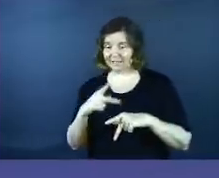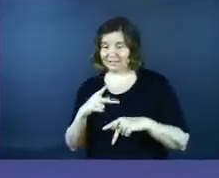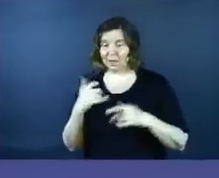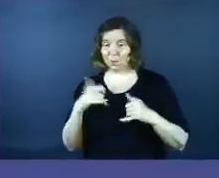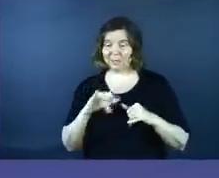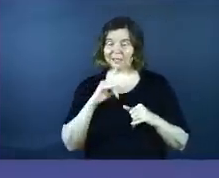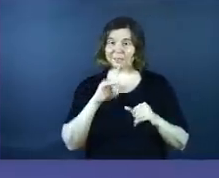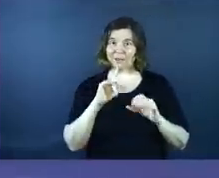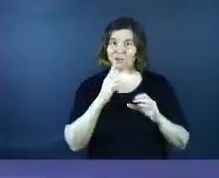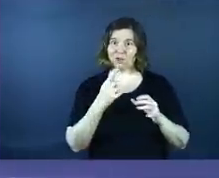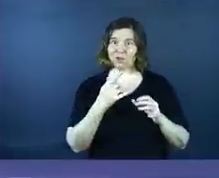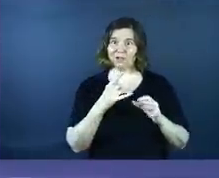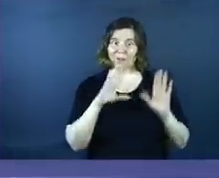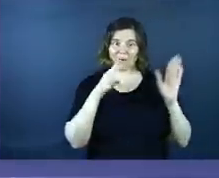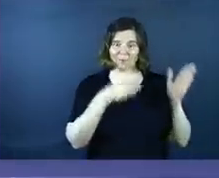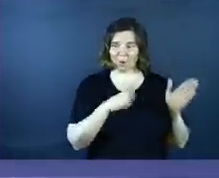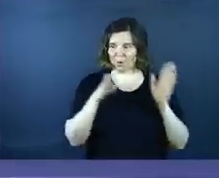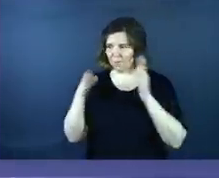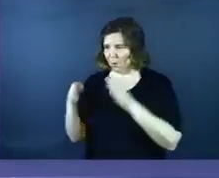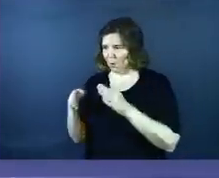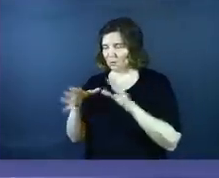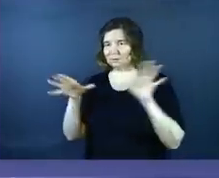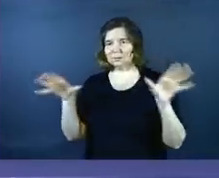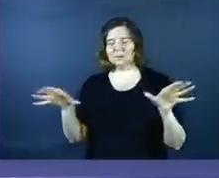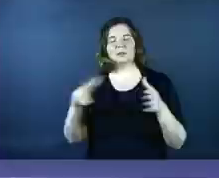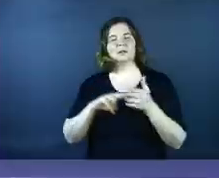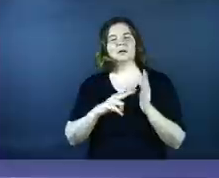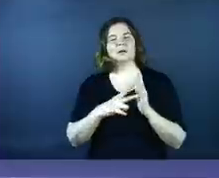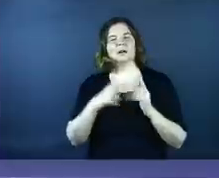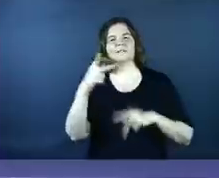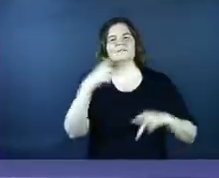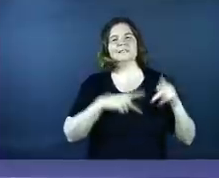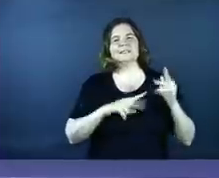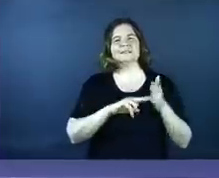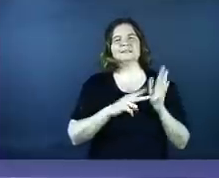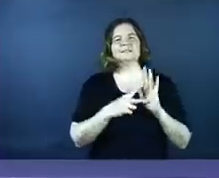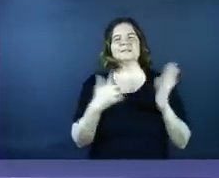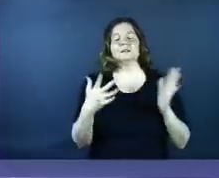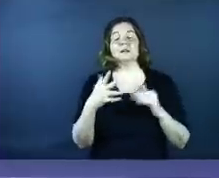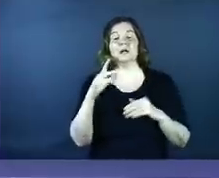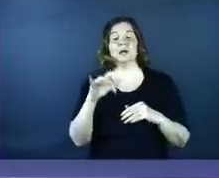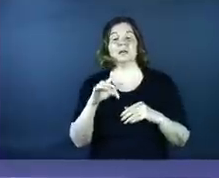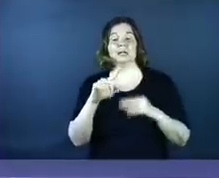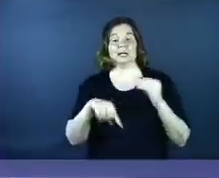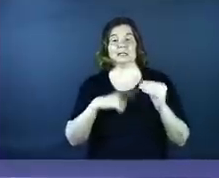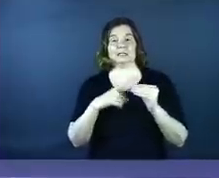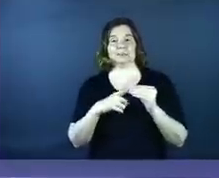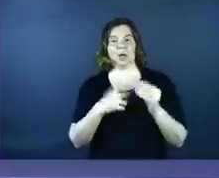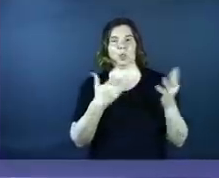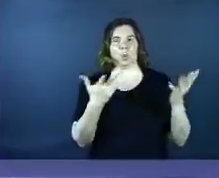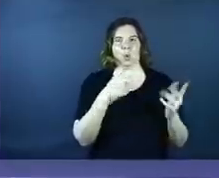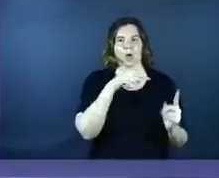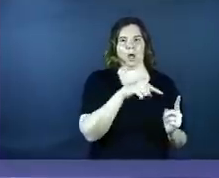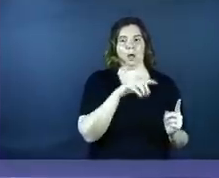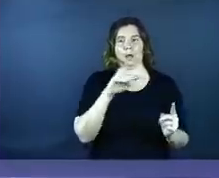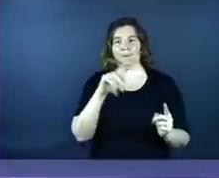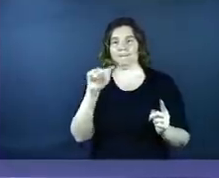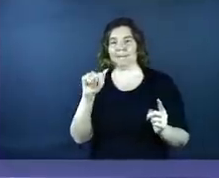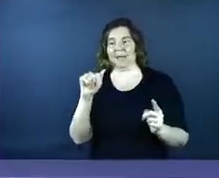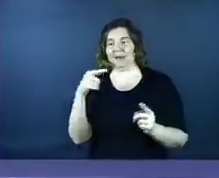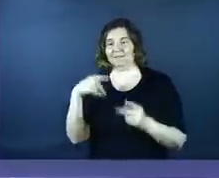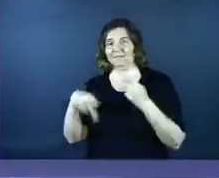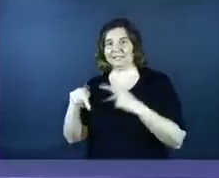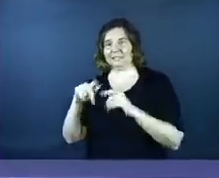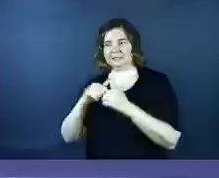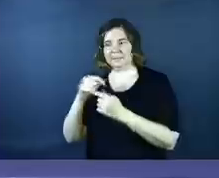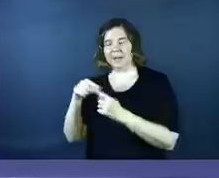our boundaries. We need to stay in our lane. What's physics? See, physics is about the what. Metaphysics is about the